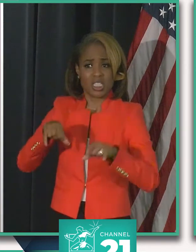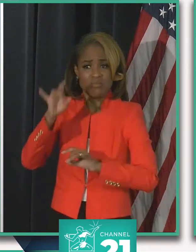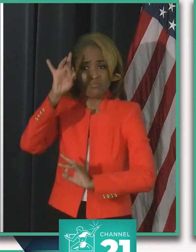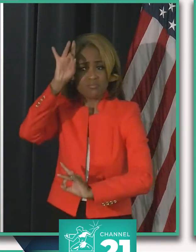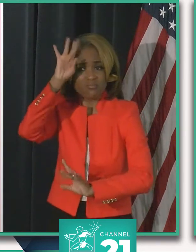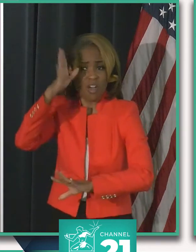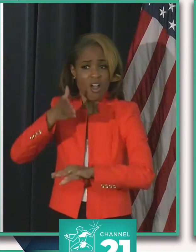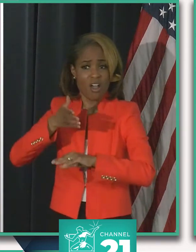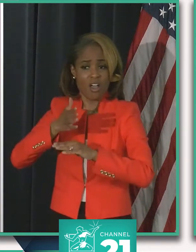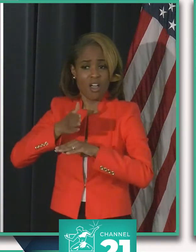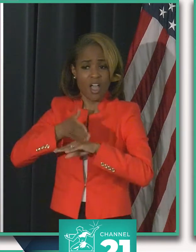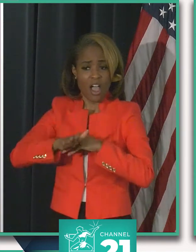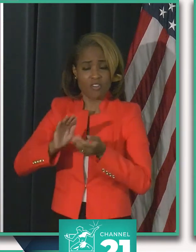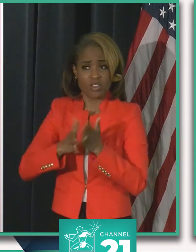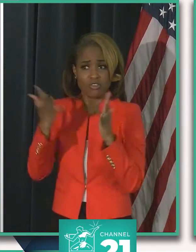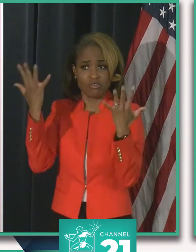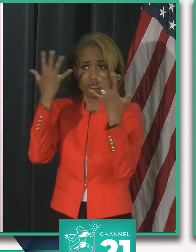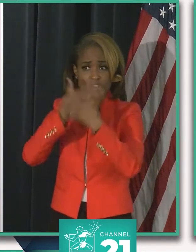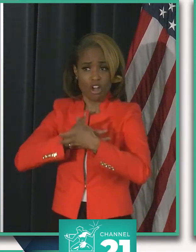after dark,